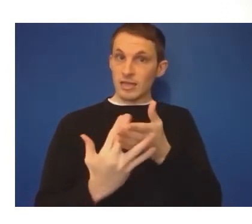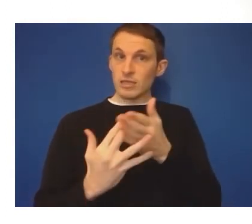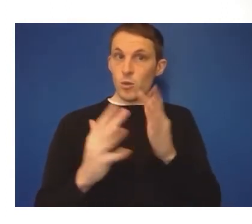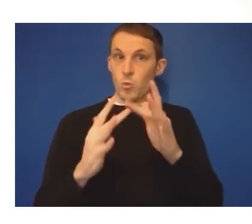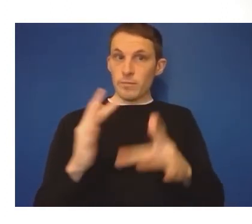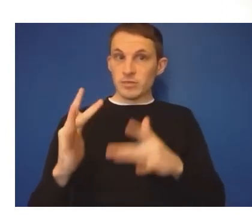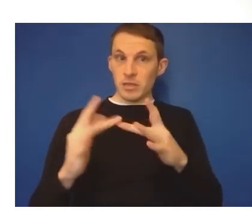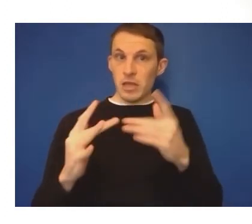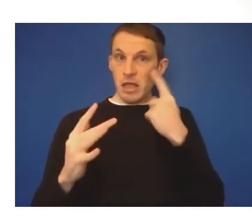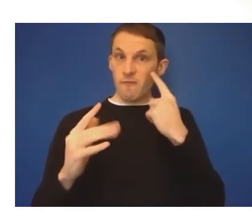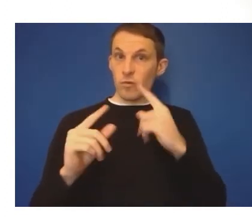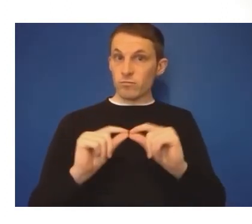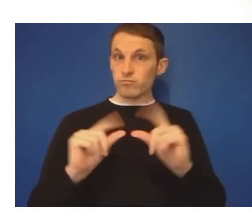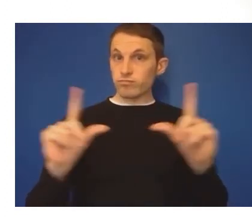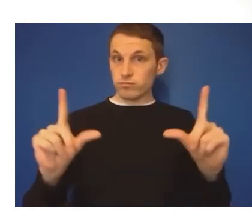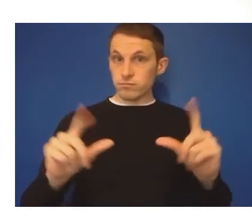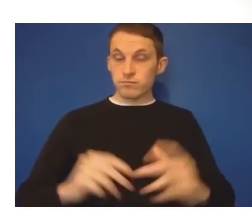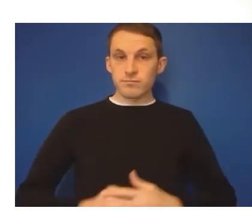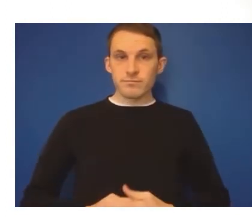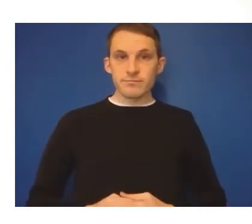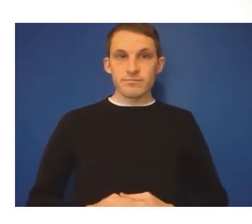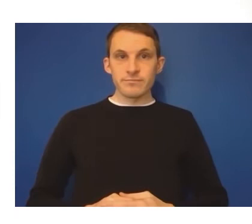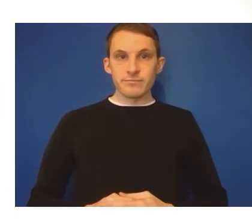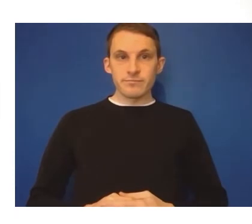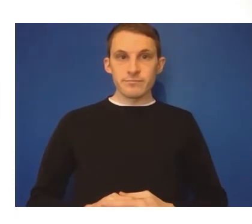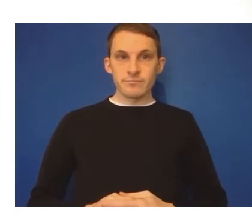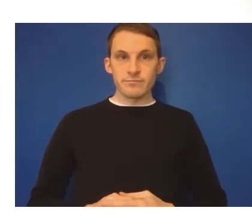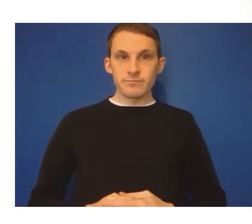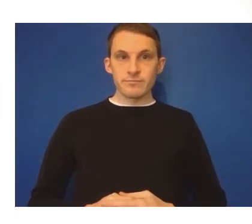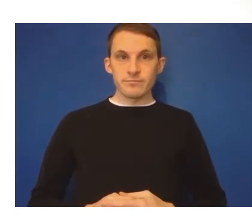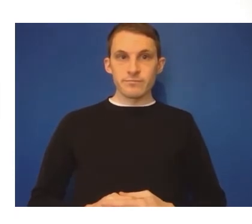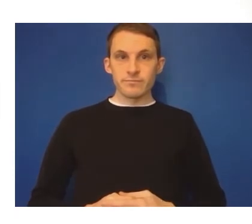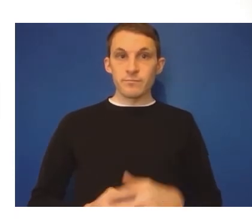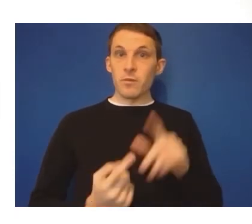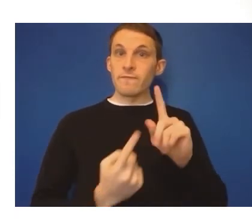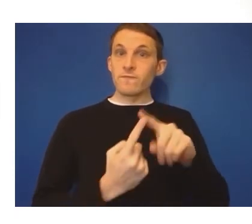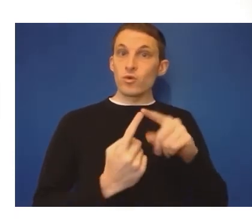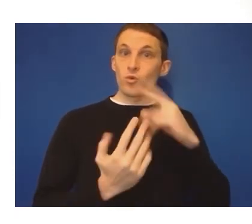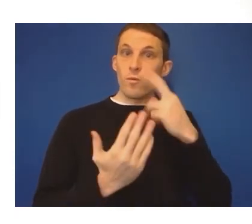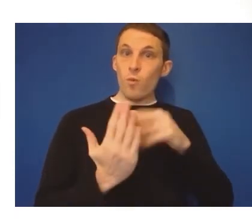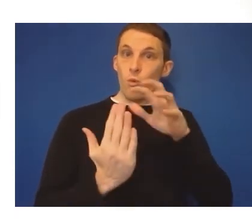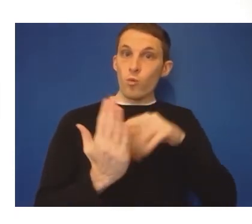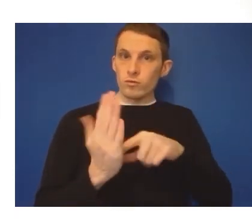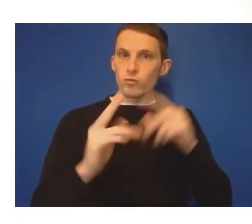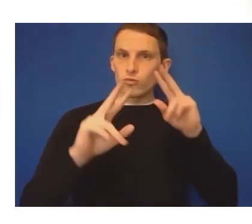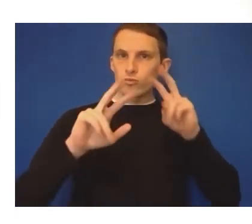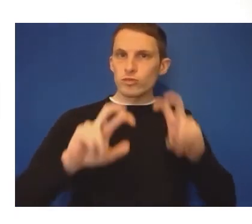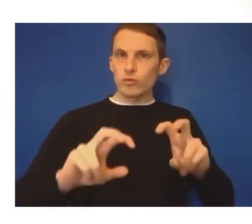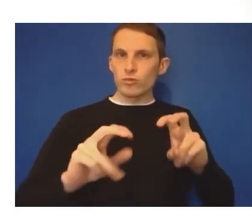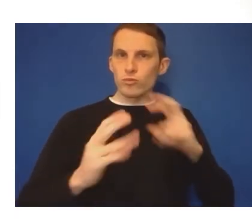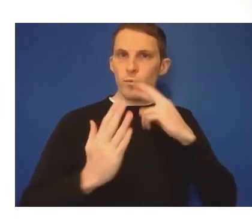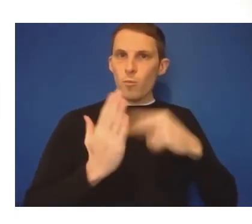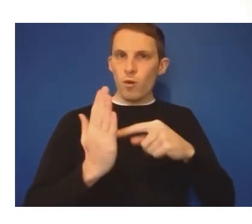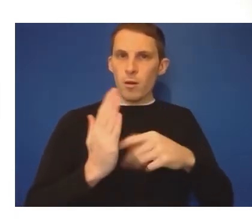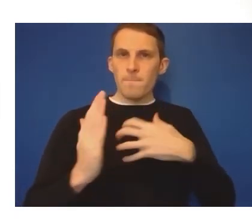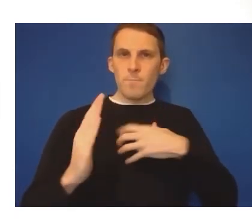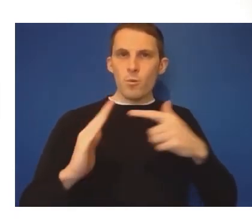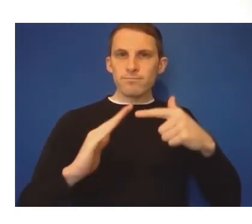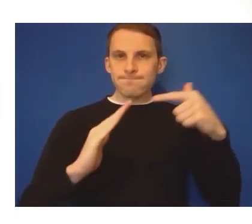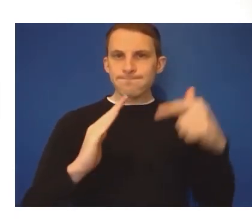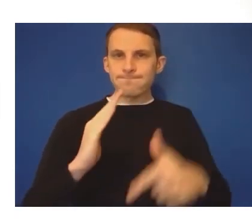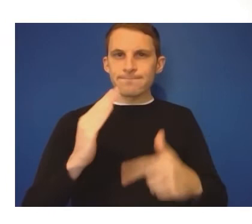front covers of them on this slide. The first one is a research report which goes into more detail about the